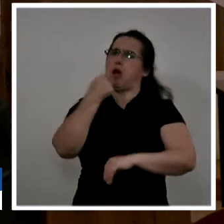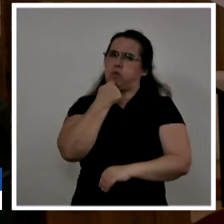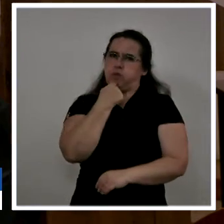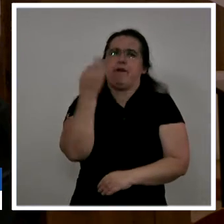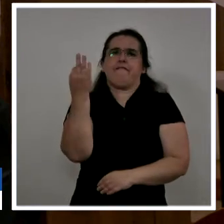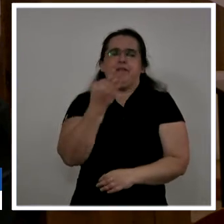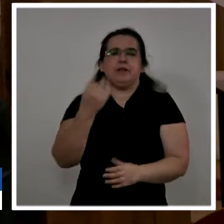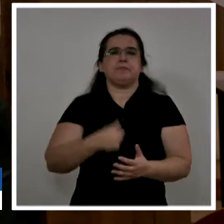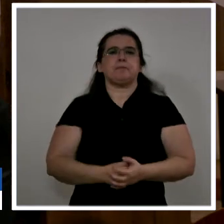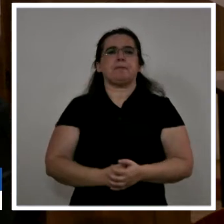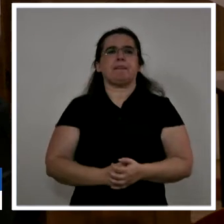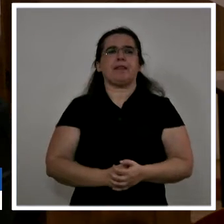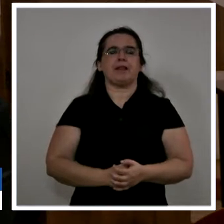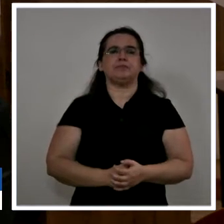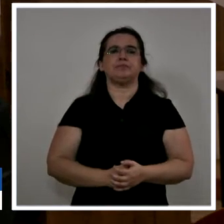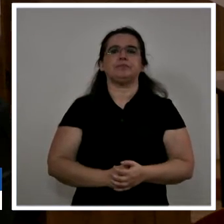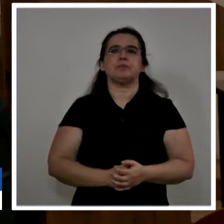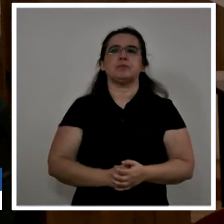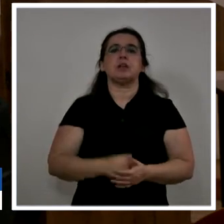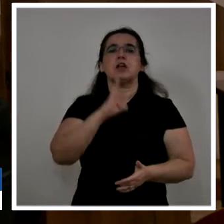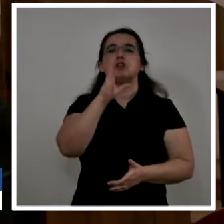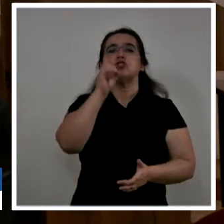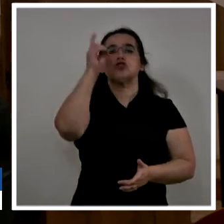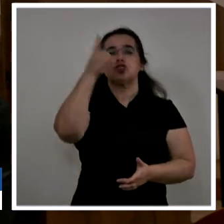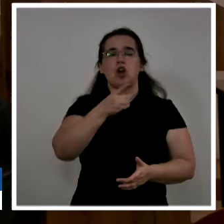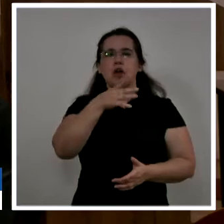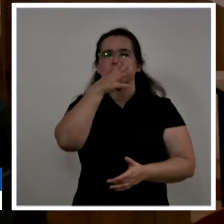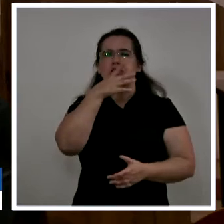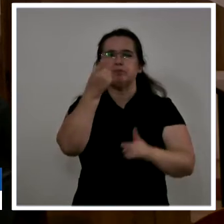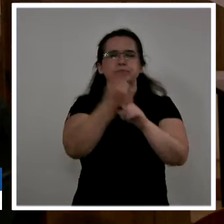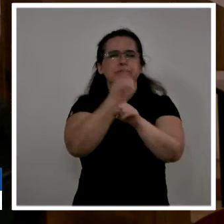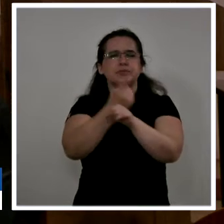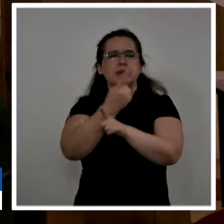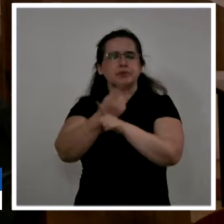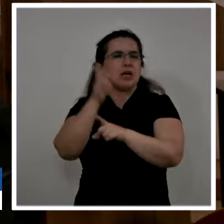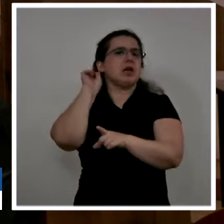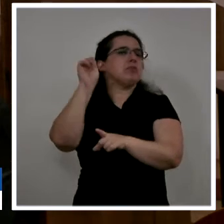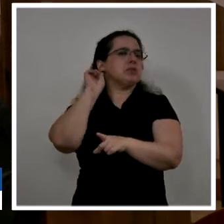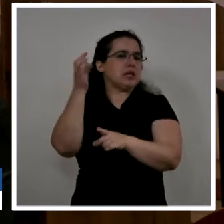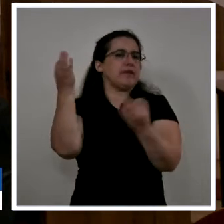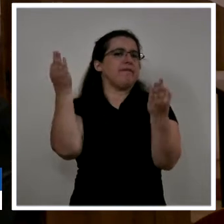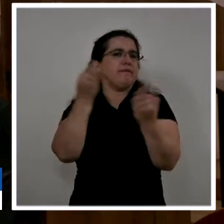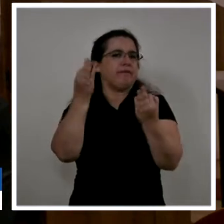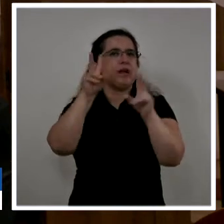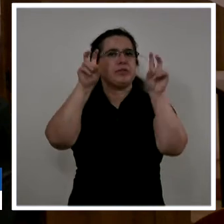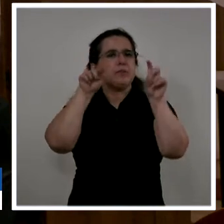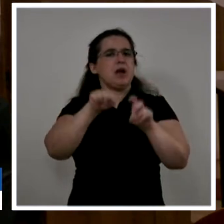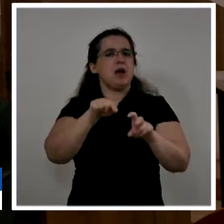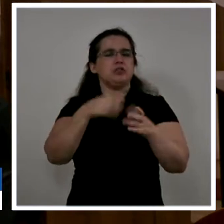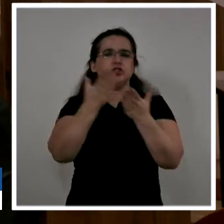really important for this particular study. E Jó disse muitas coisas que são extremamente importantes para este tema, para este